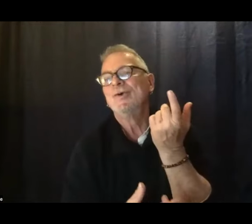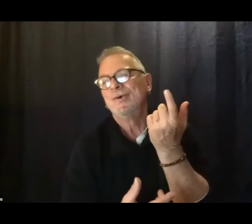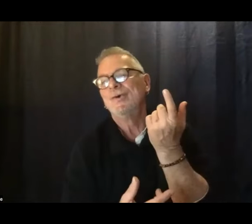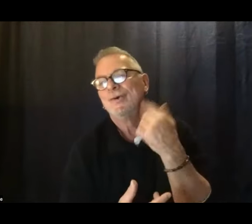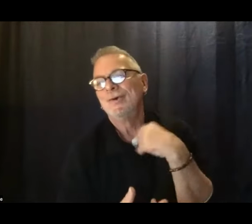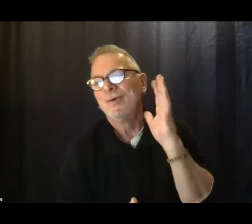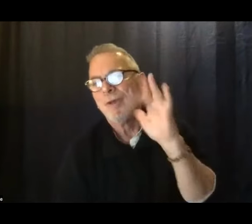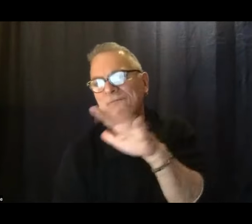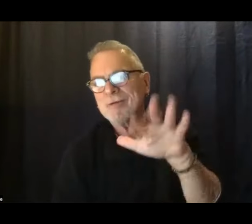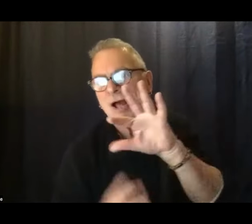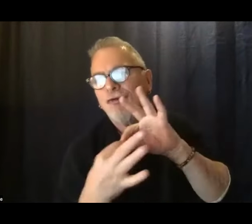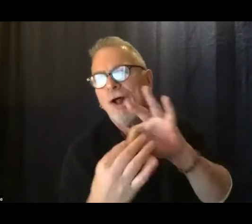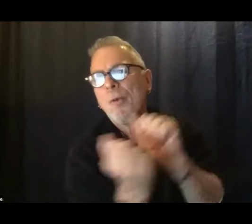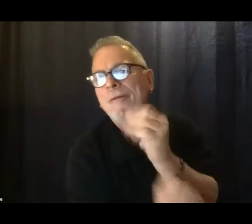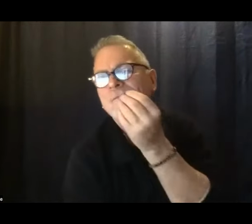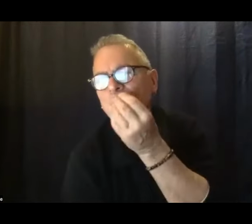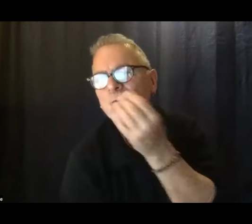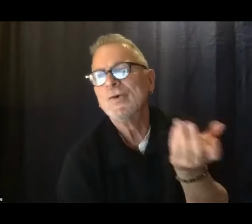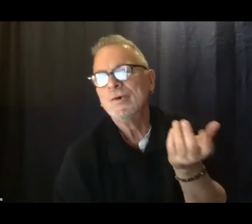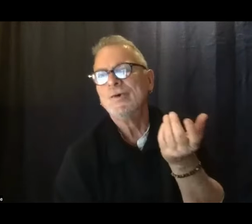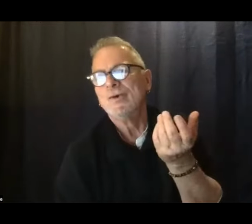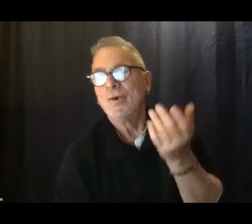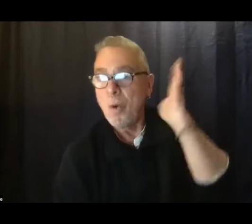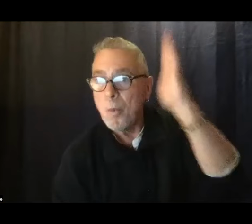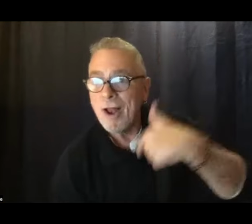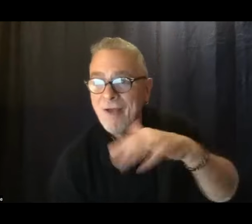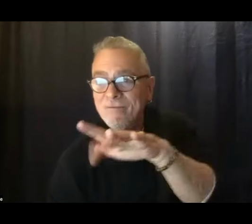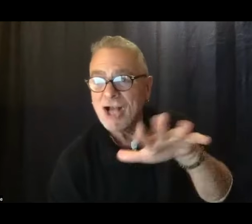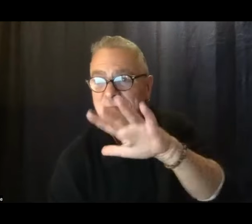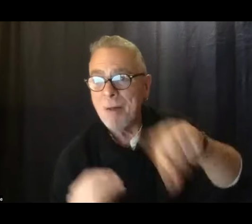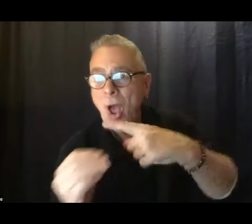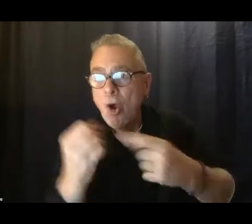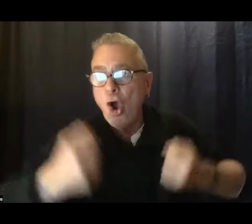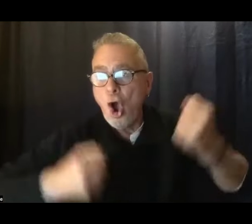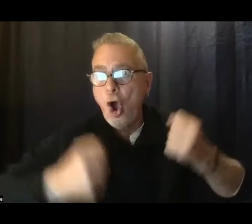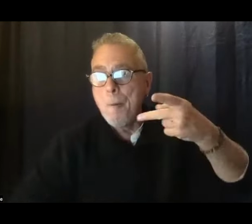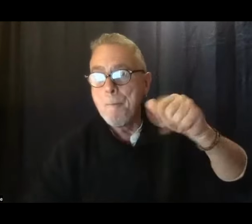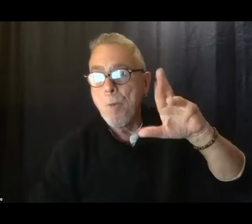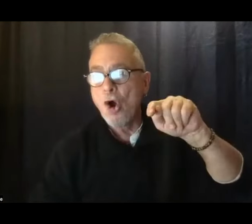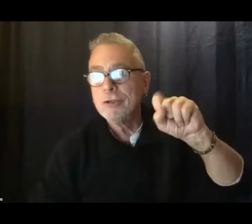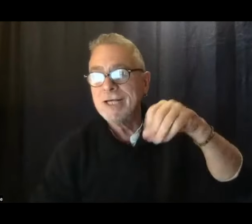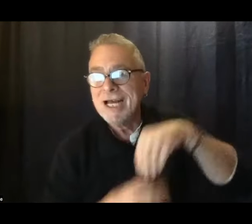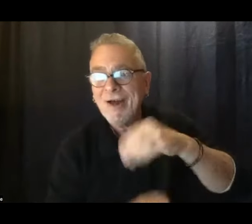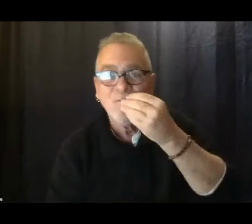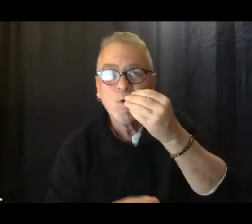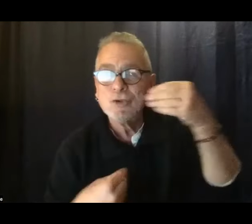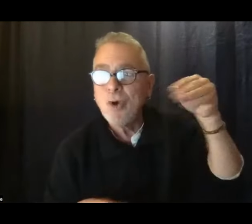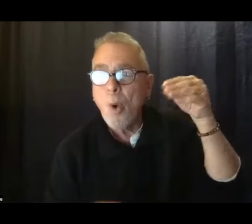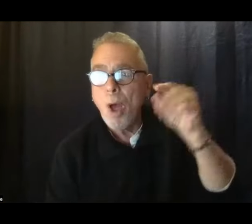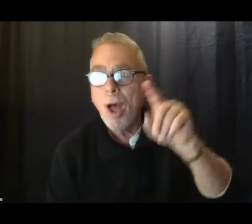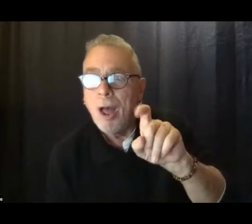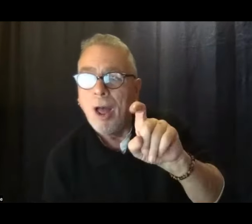Now, if I wanted to go maybe get some food, so then you know that I'm going to be finger spelling things about